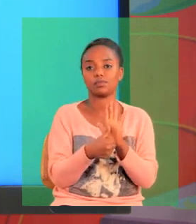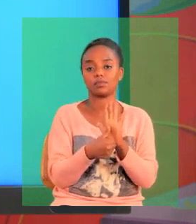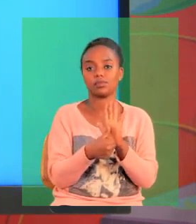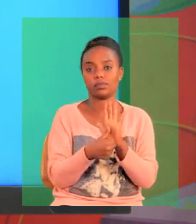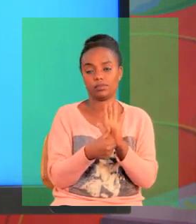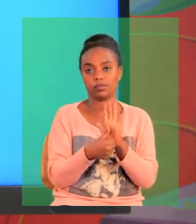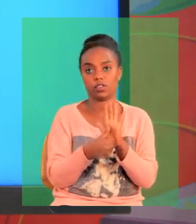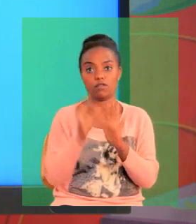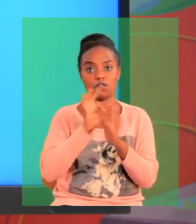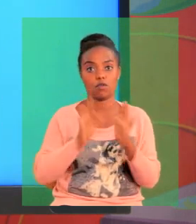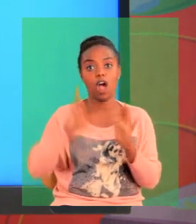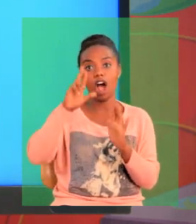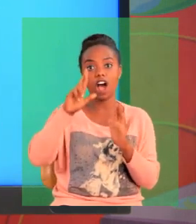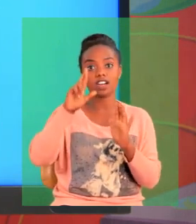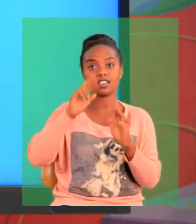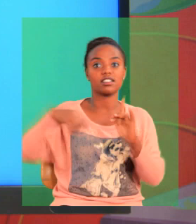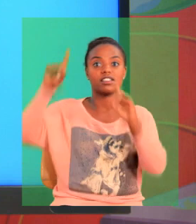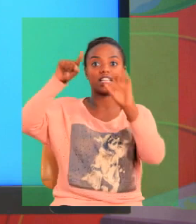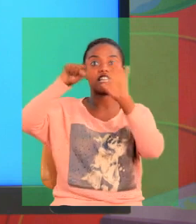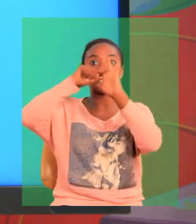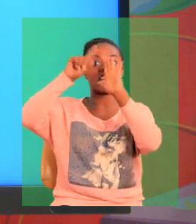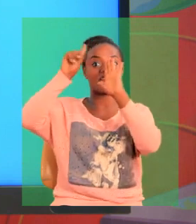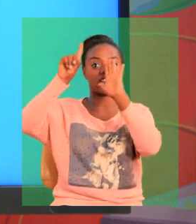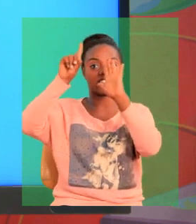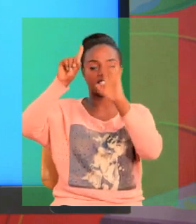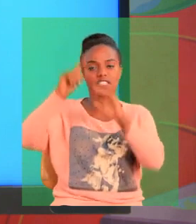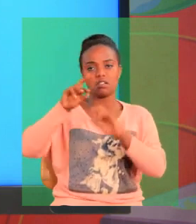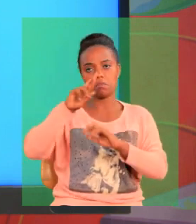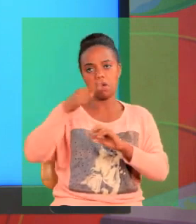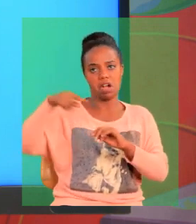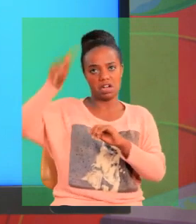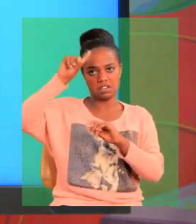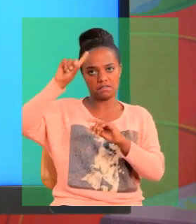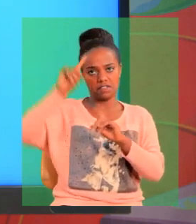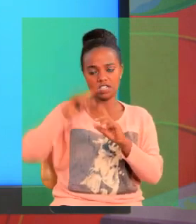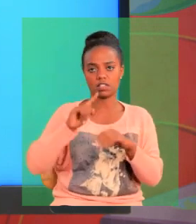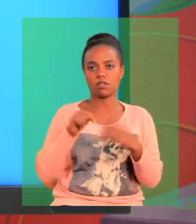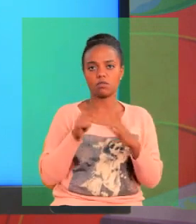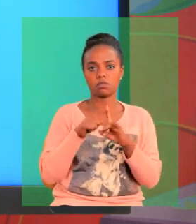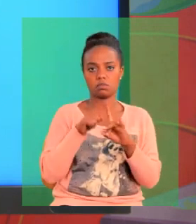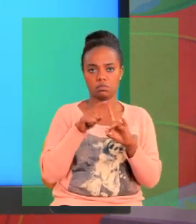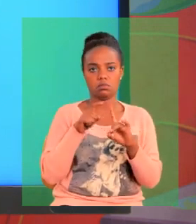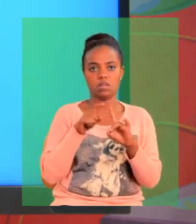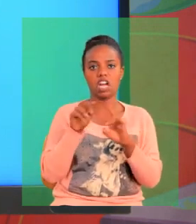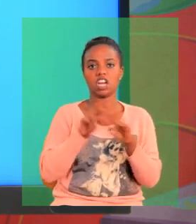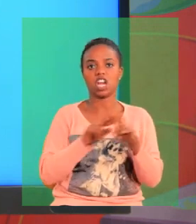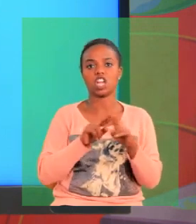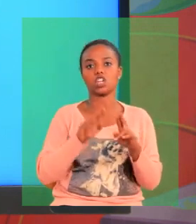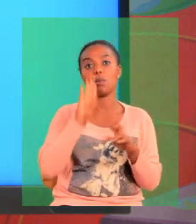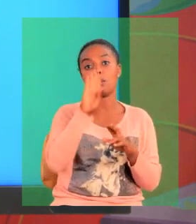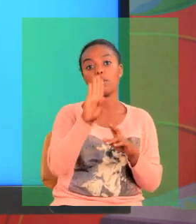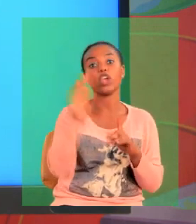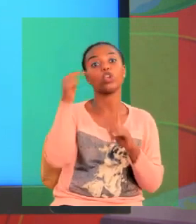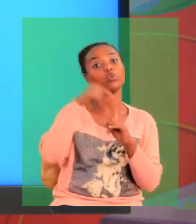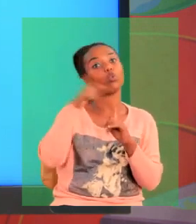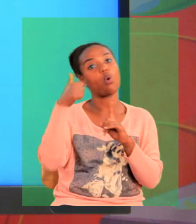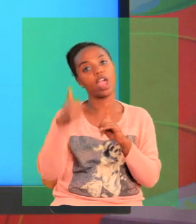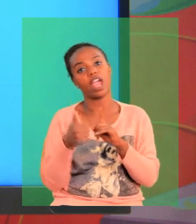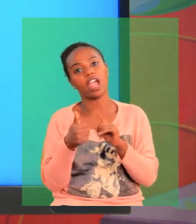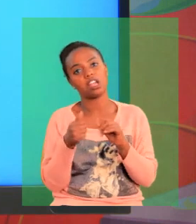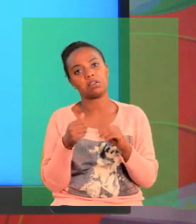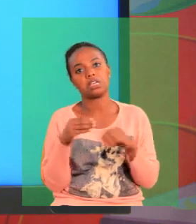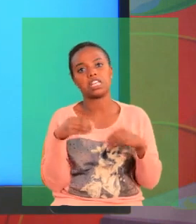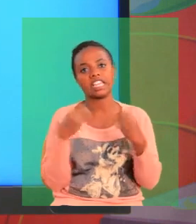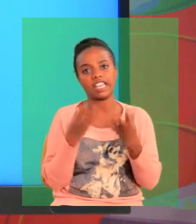this symbol, R inverse. It's read as R inverse. And it is a relation from B to A. And it is given